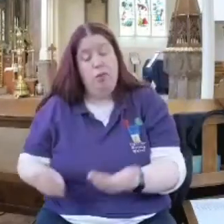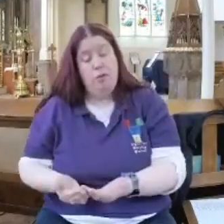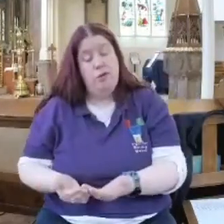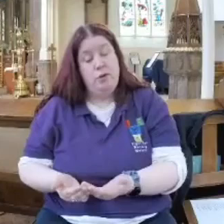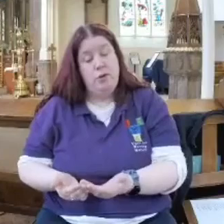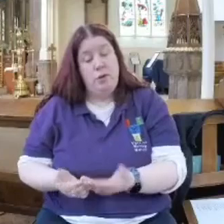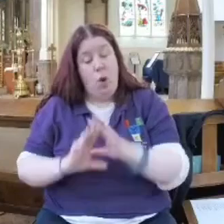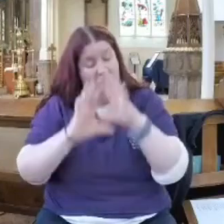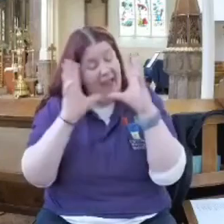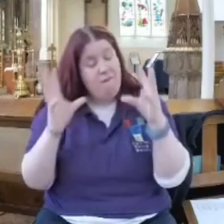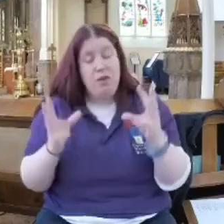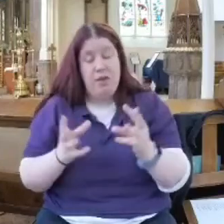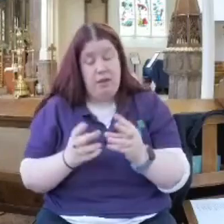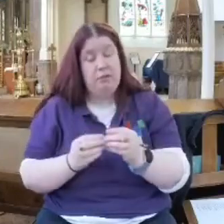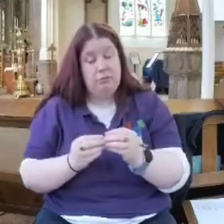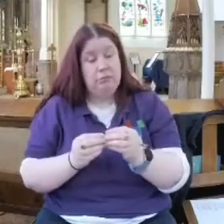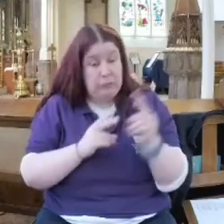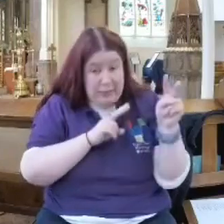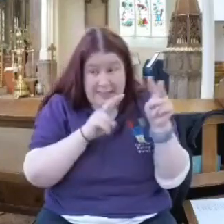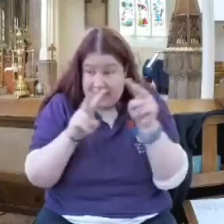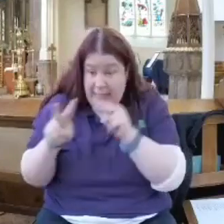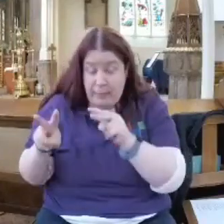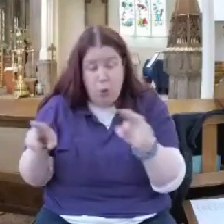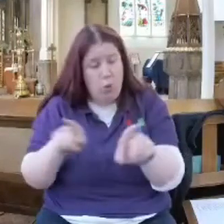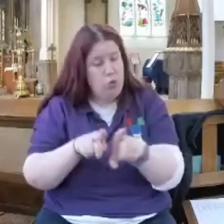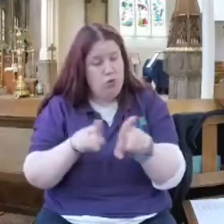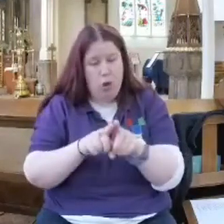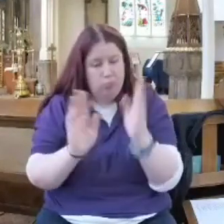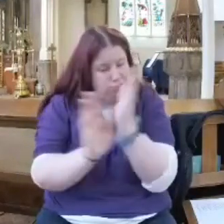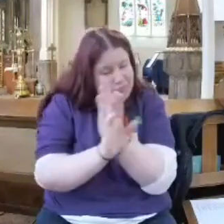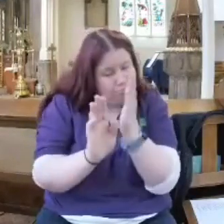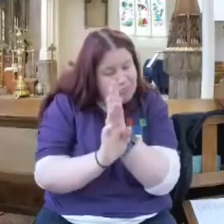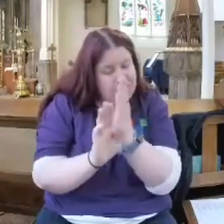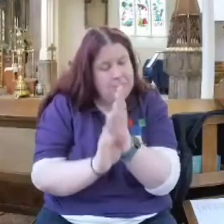of all that is, seen and unseen.